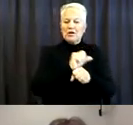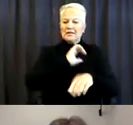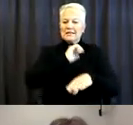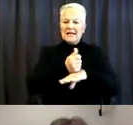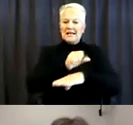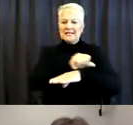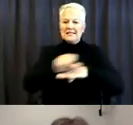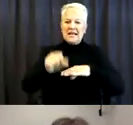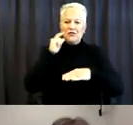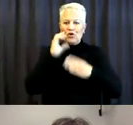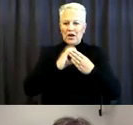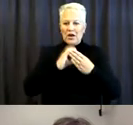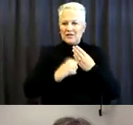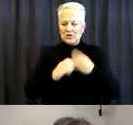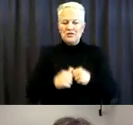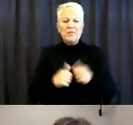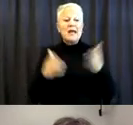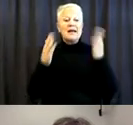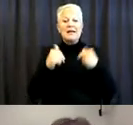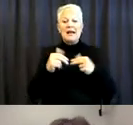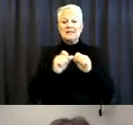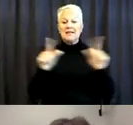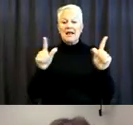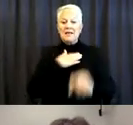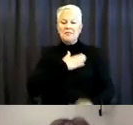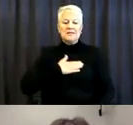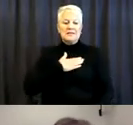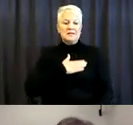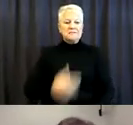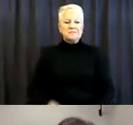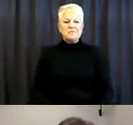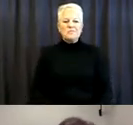for calendars. Next slide, please.